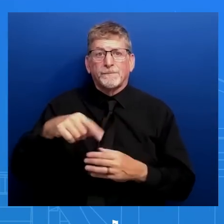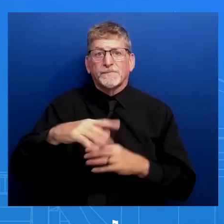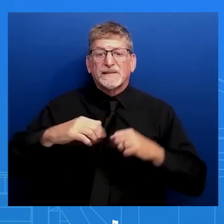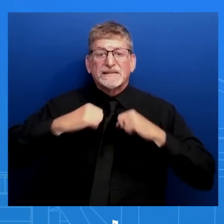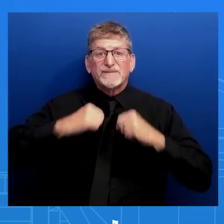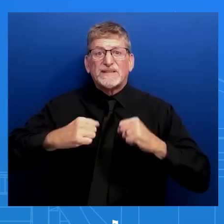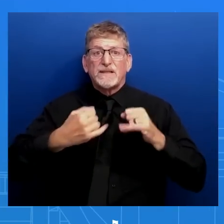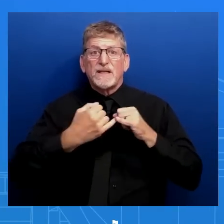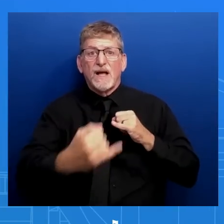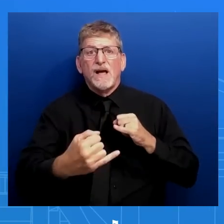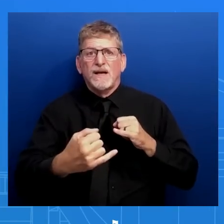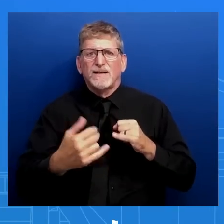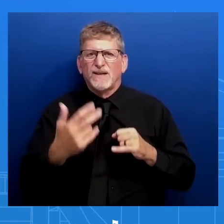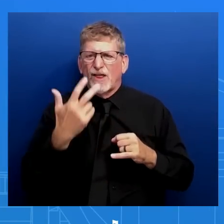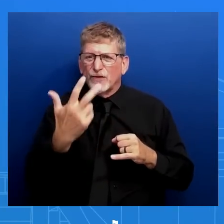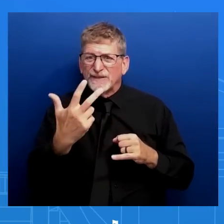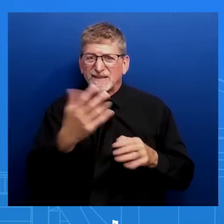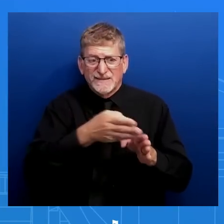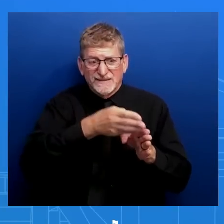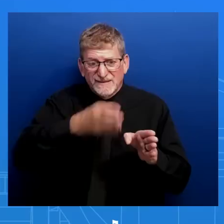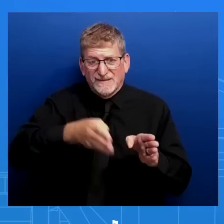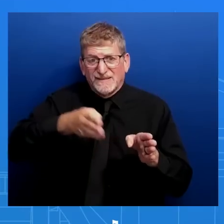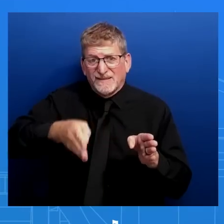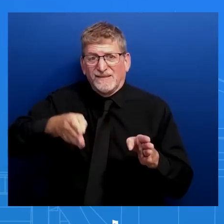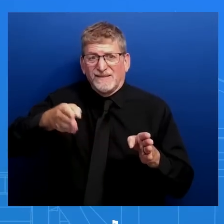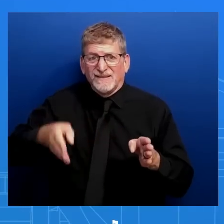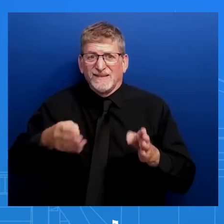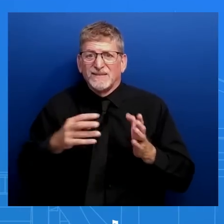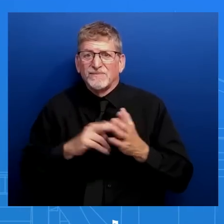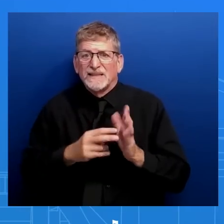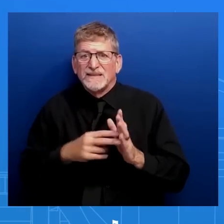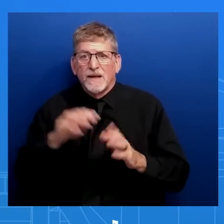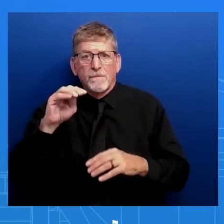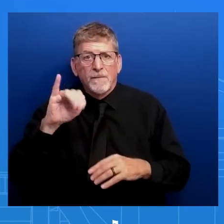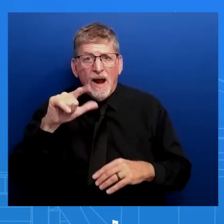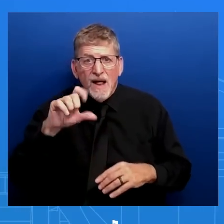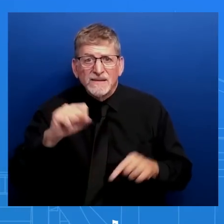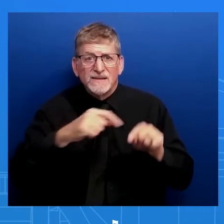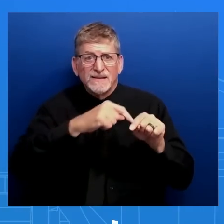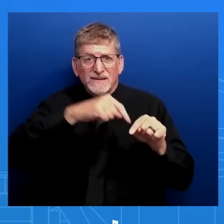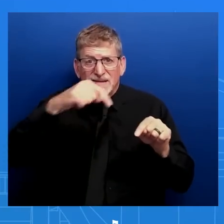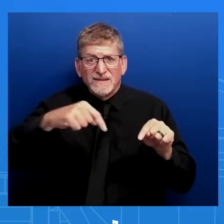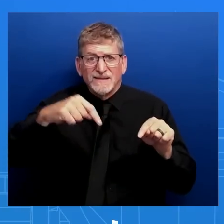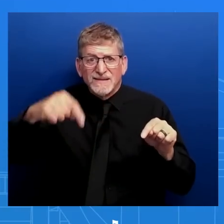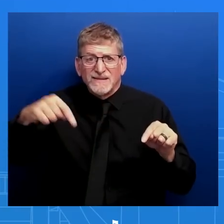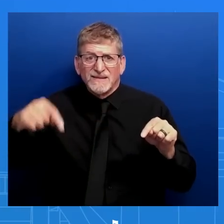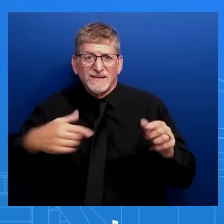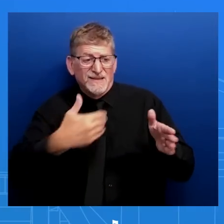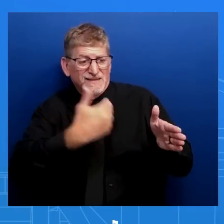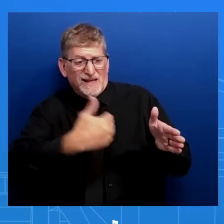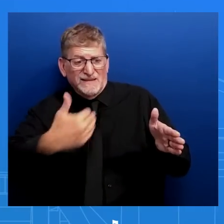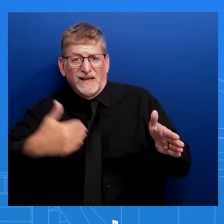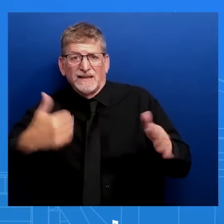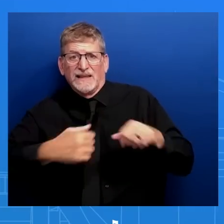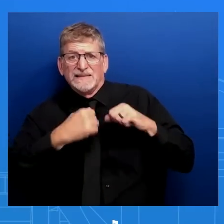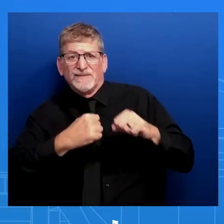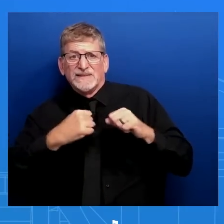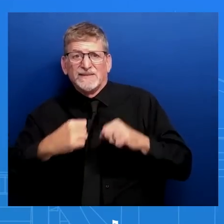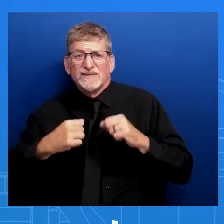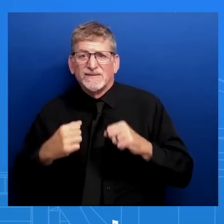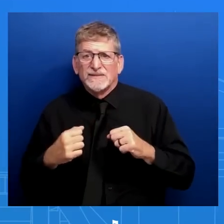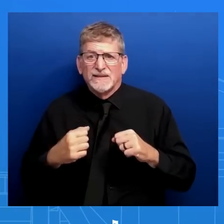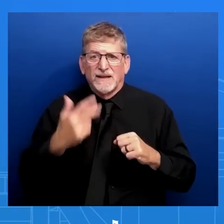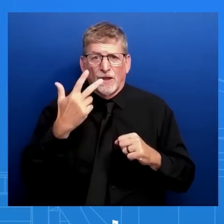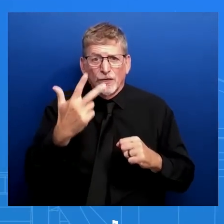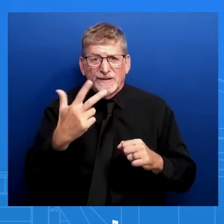3 deep, I don't mean just 3 feet. I mean miles and miles and miles deep, but 3 big lines of defense. They knew